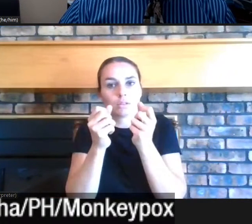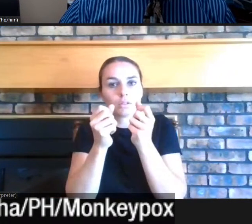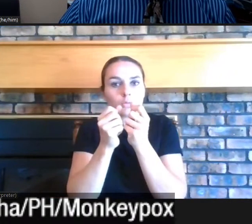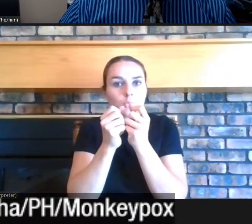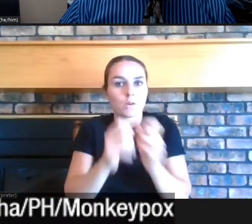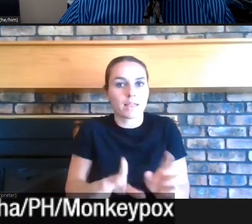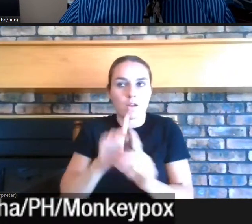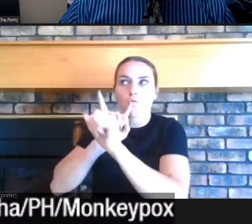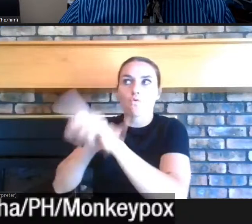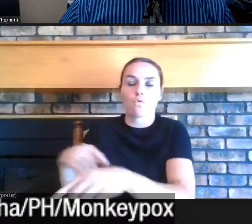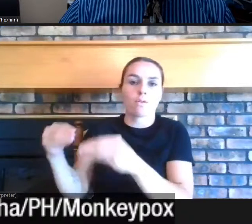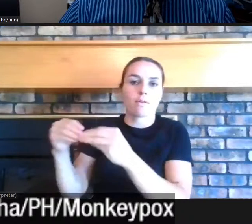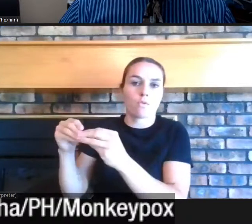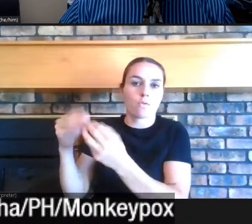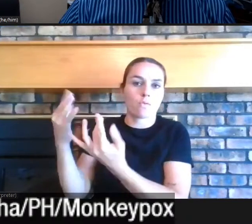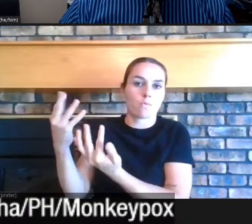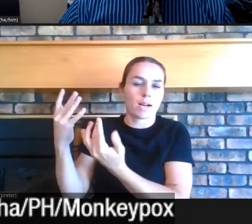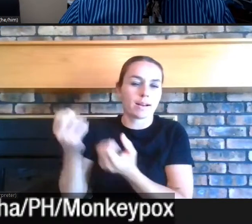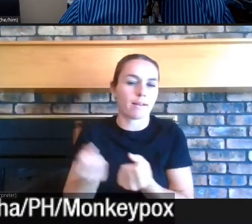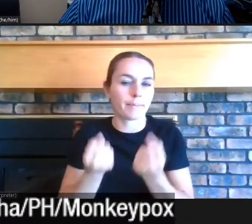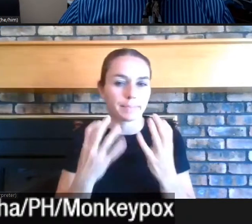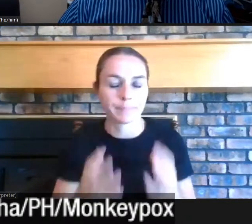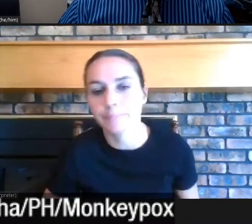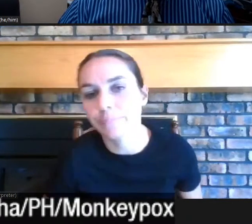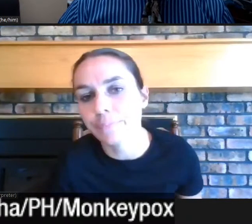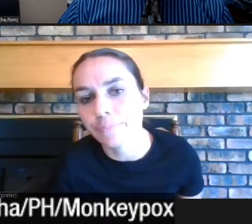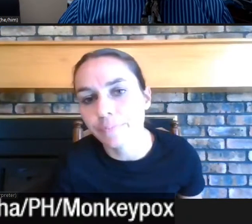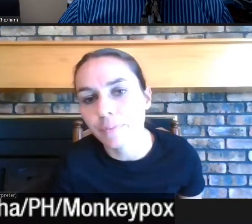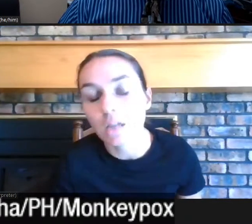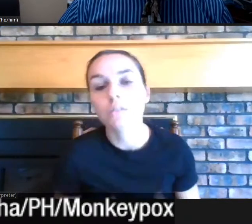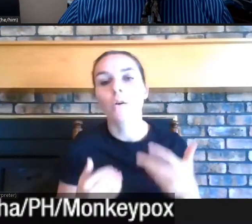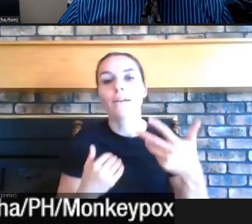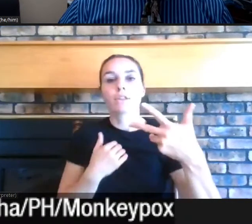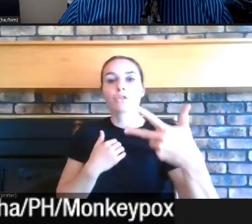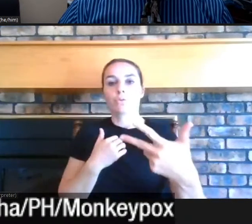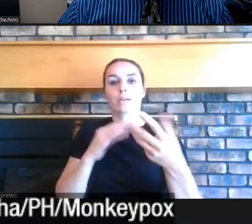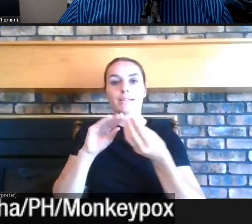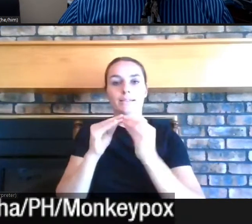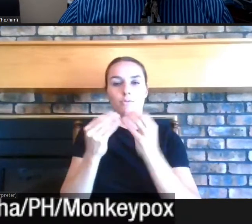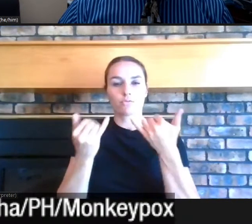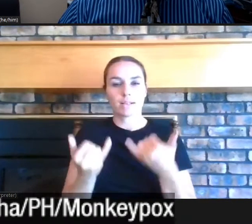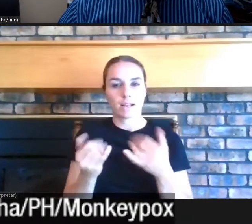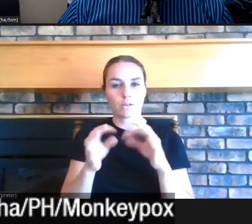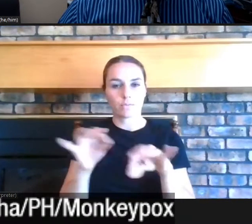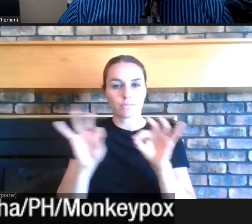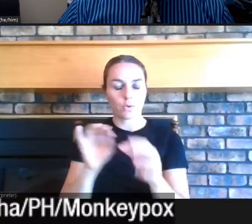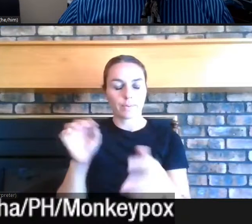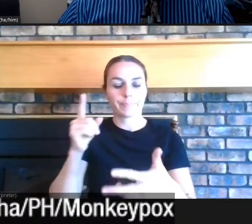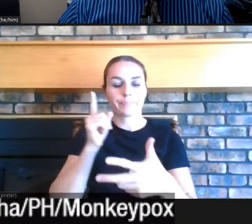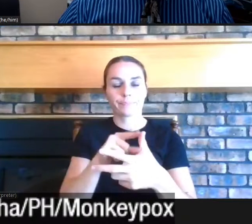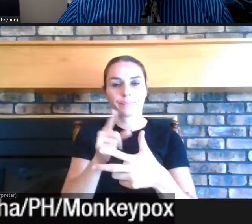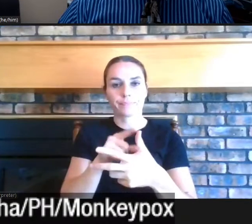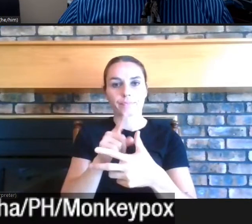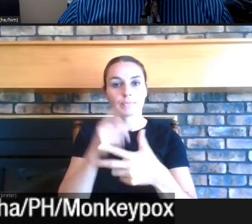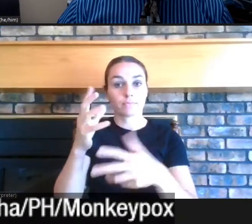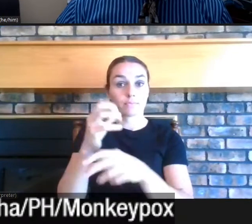in? Yeah, so the 3 numbers I would focus on is that we have received